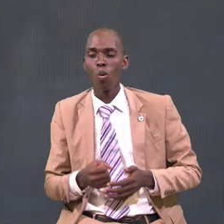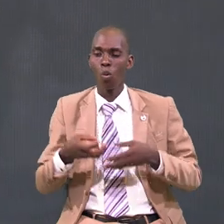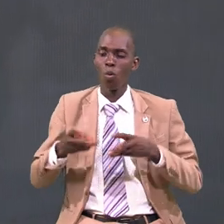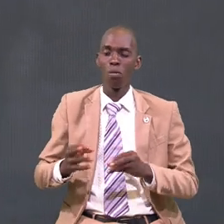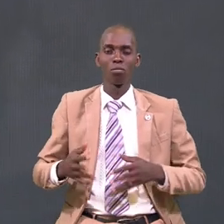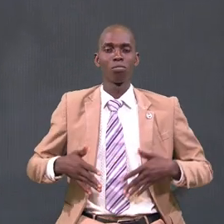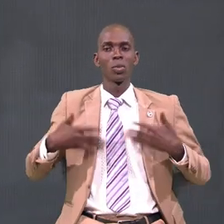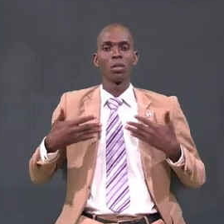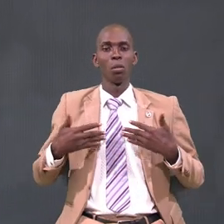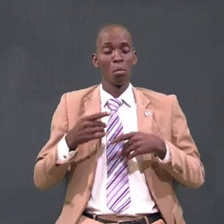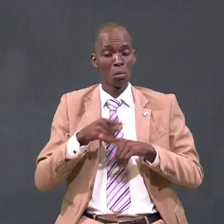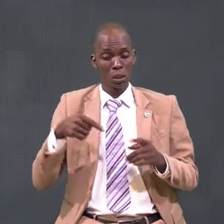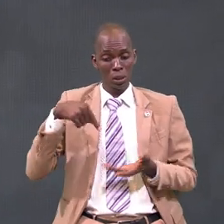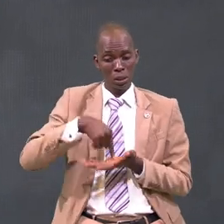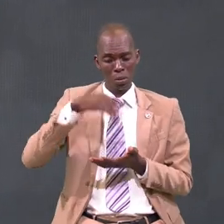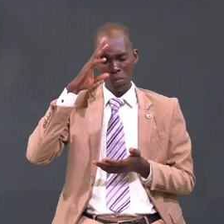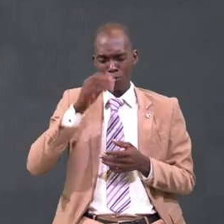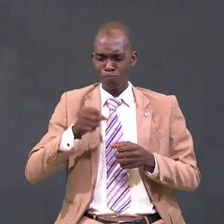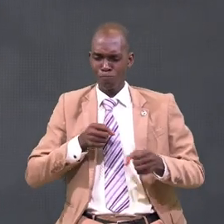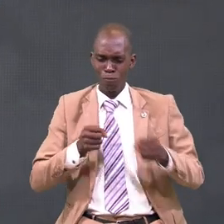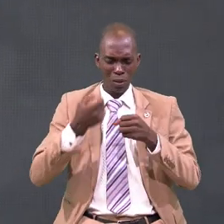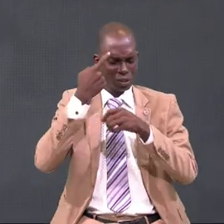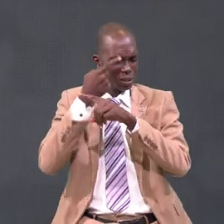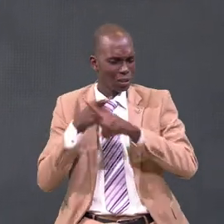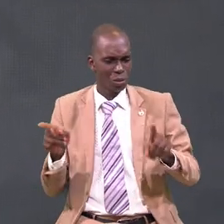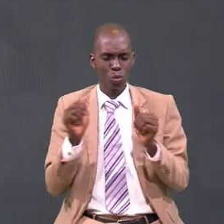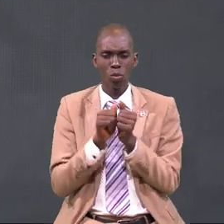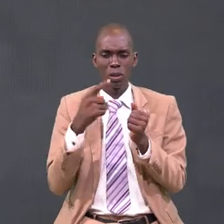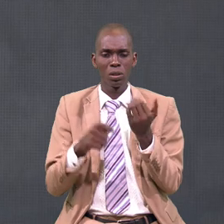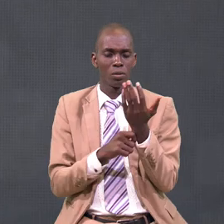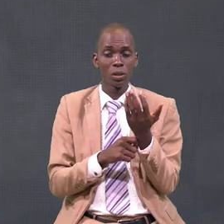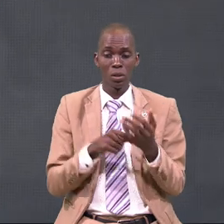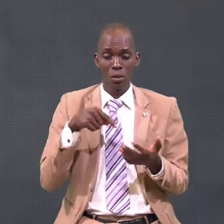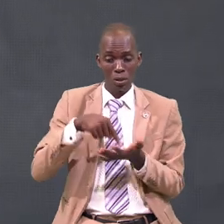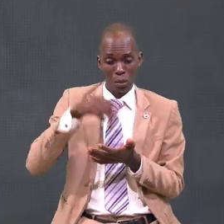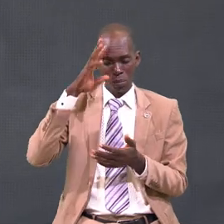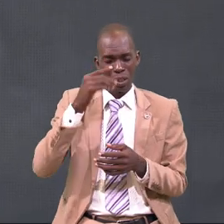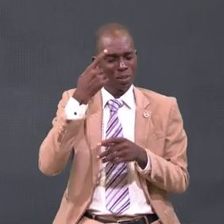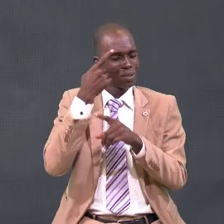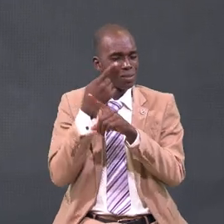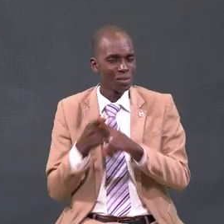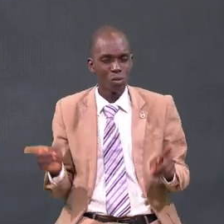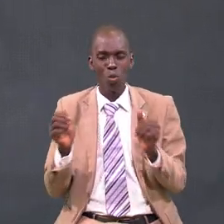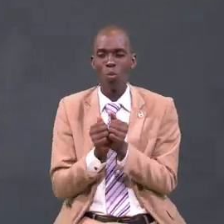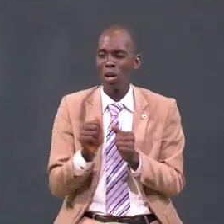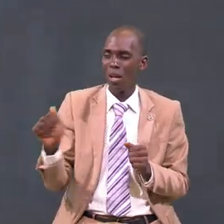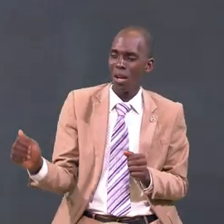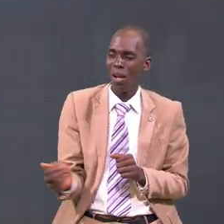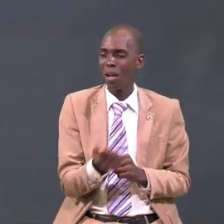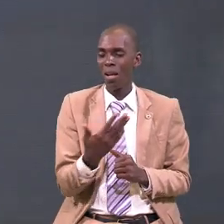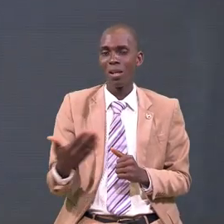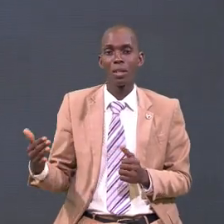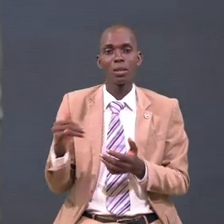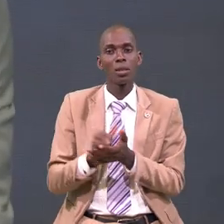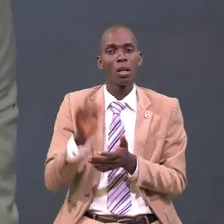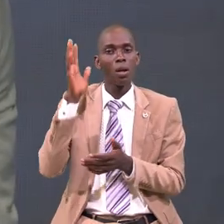He fought his flesh. He fought against anything that will take